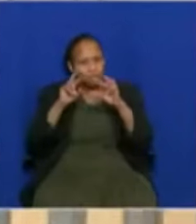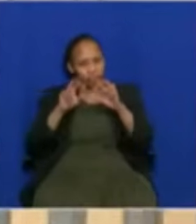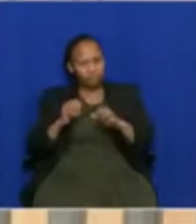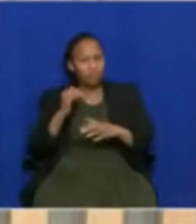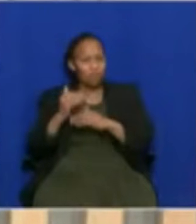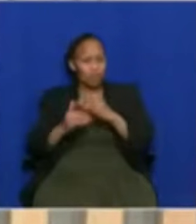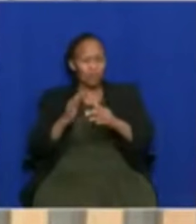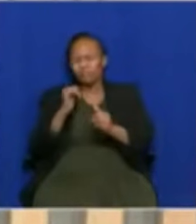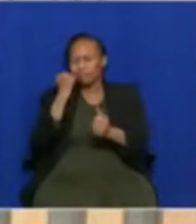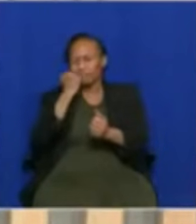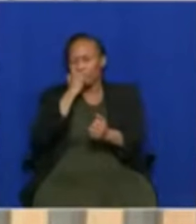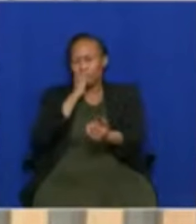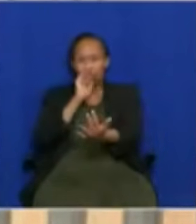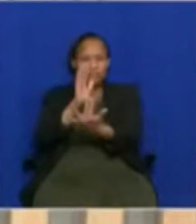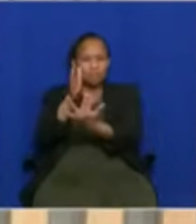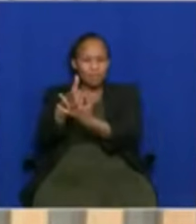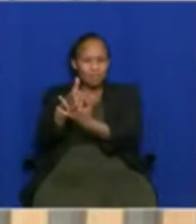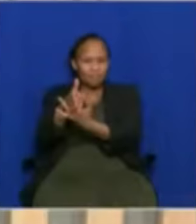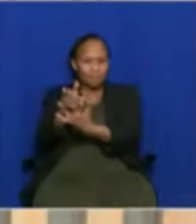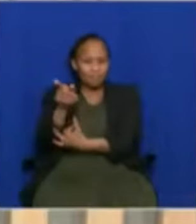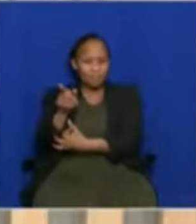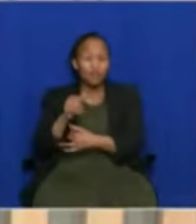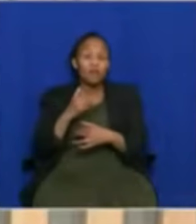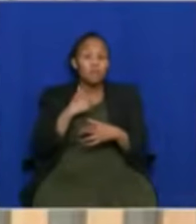important for my understanding of what happened.